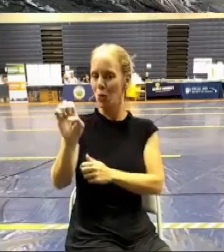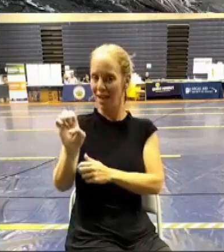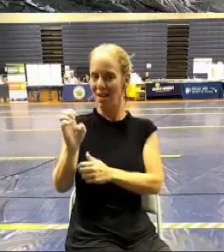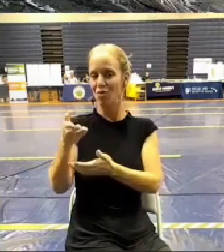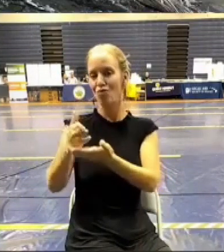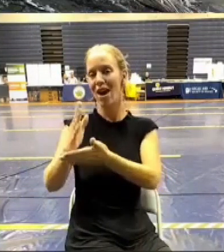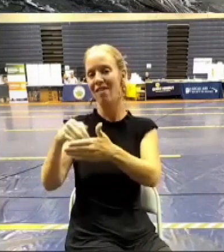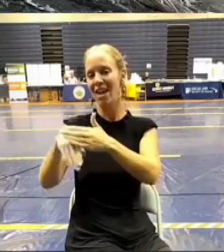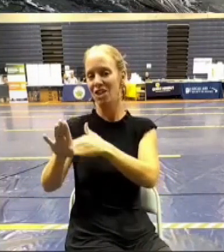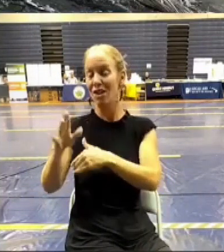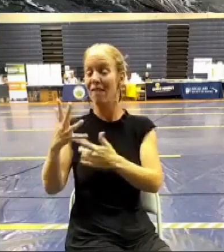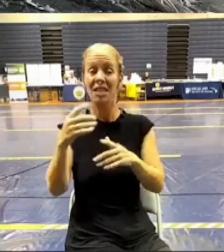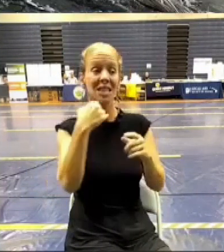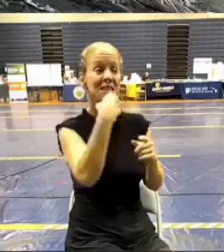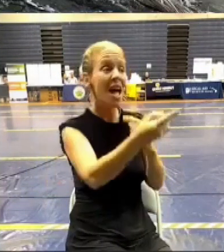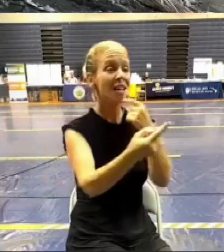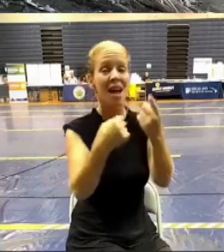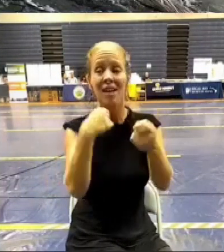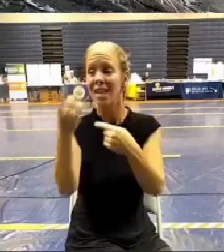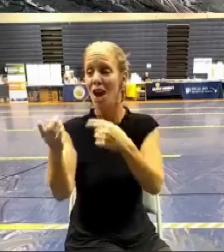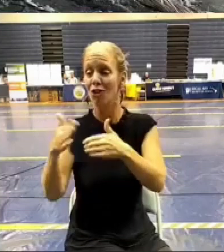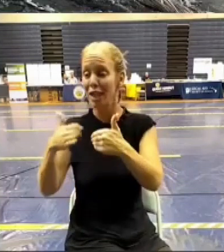their paperwork in. But